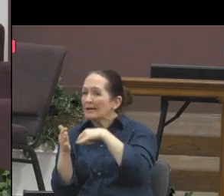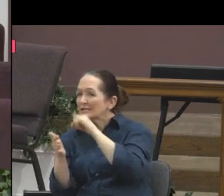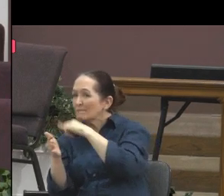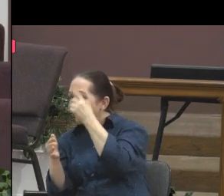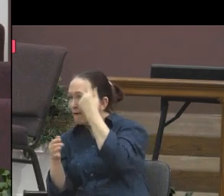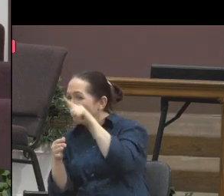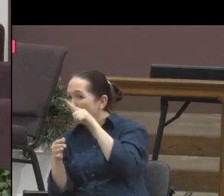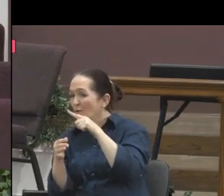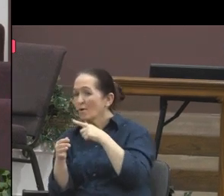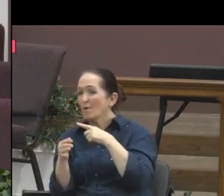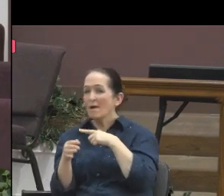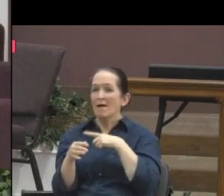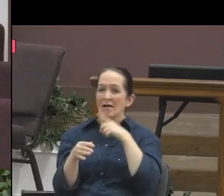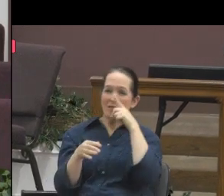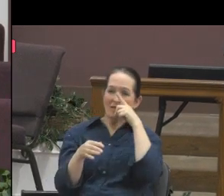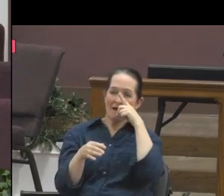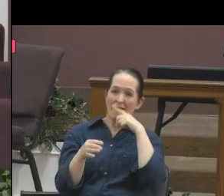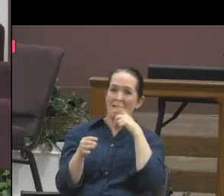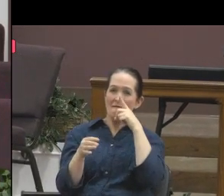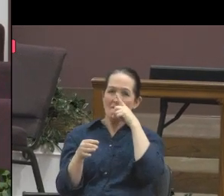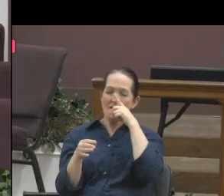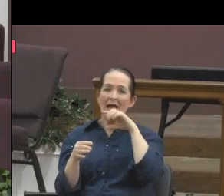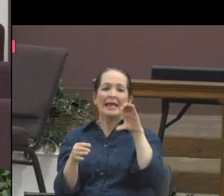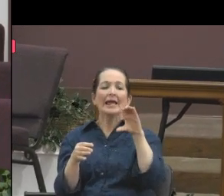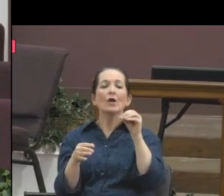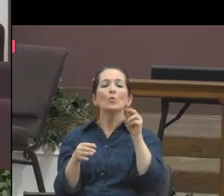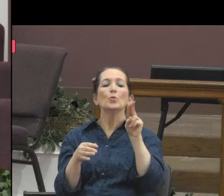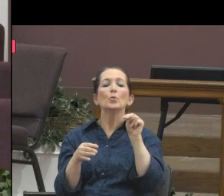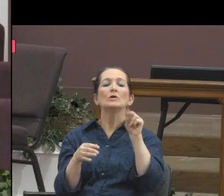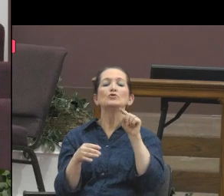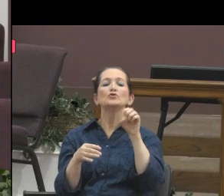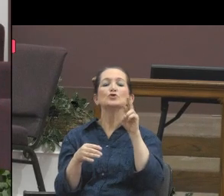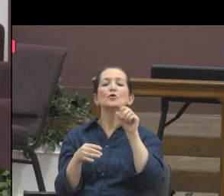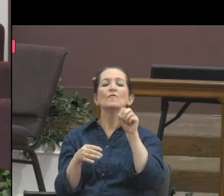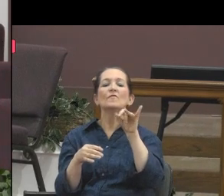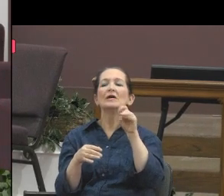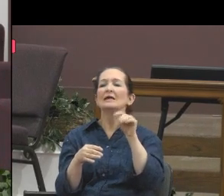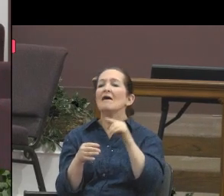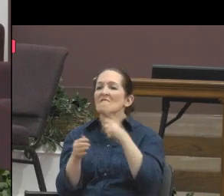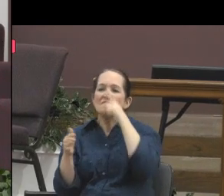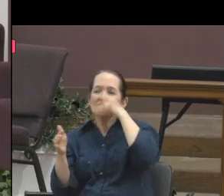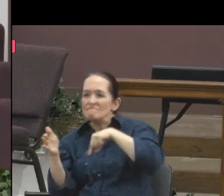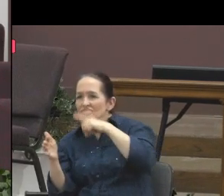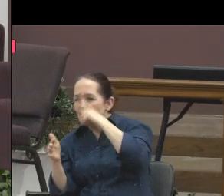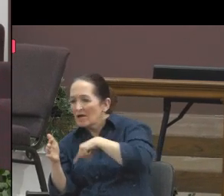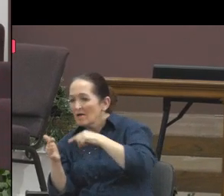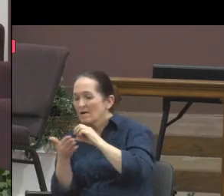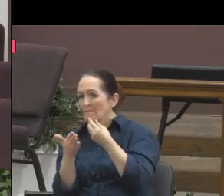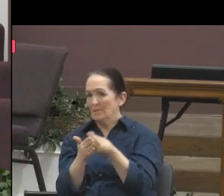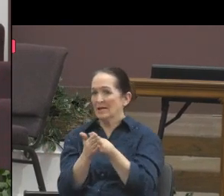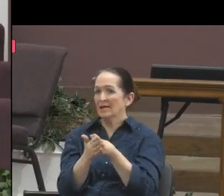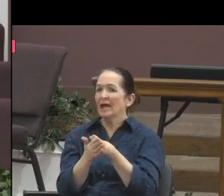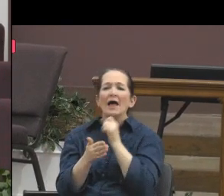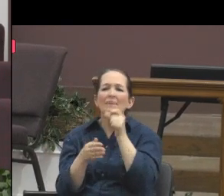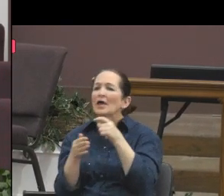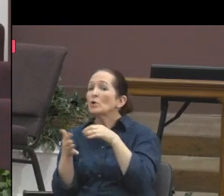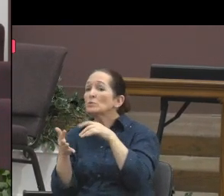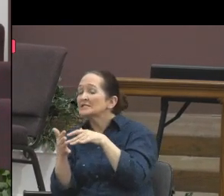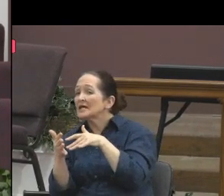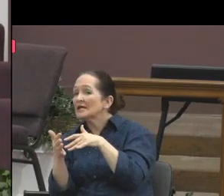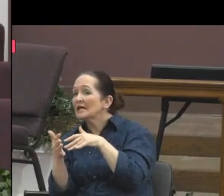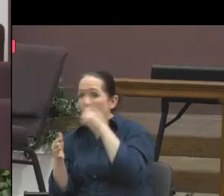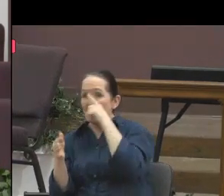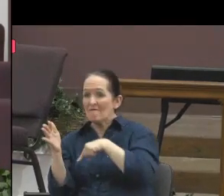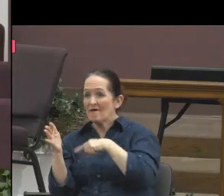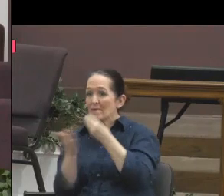God so well that the counterfeit sticks out. That's how it works. They don't study counterfeit bills. They study the real thing, and they know